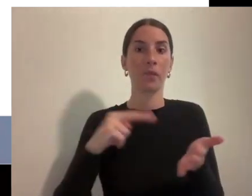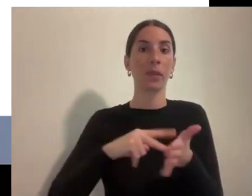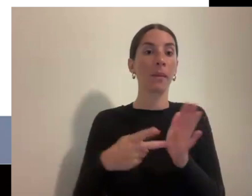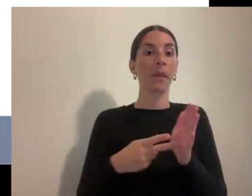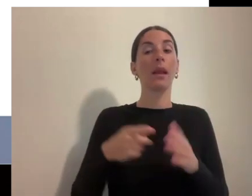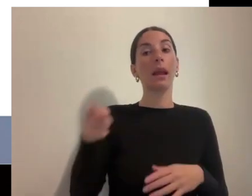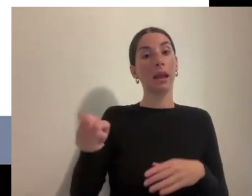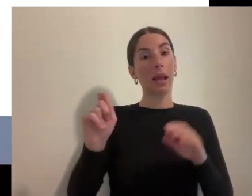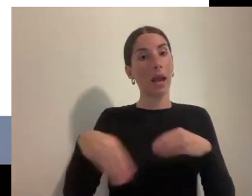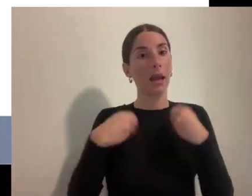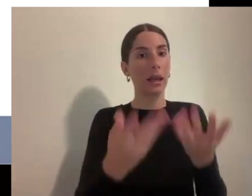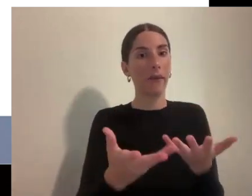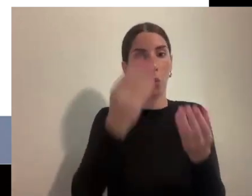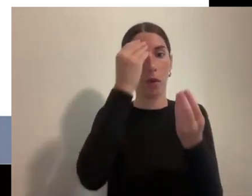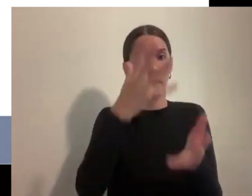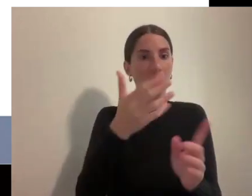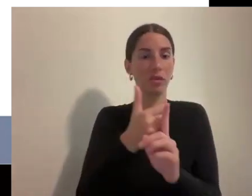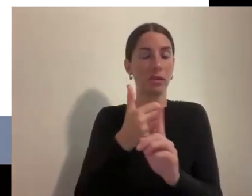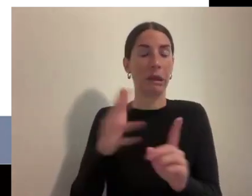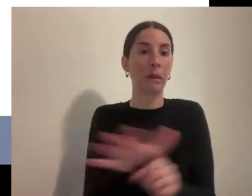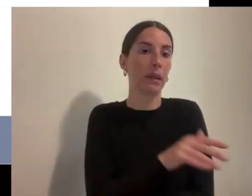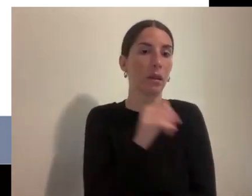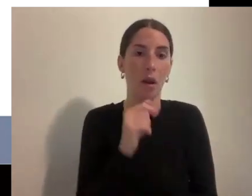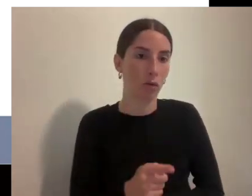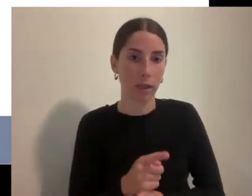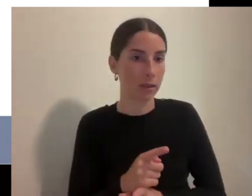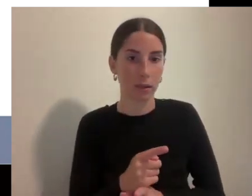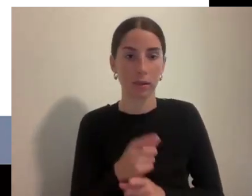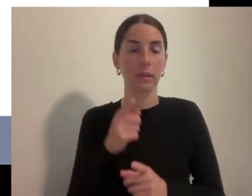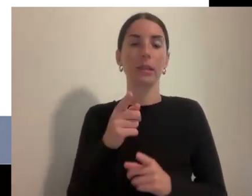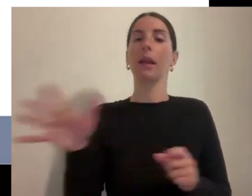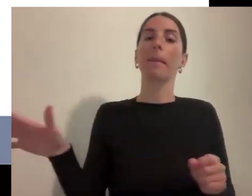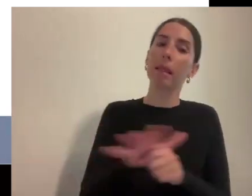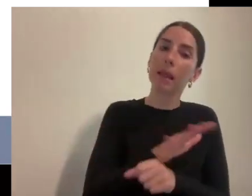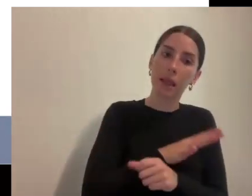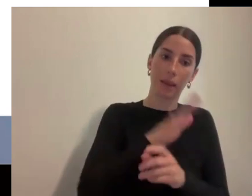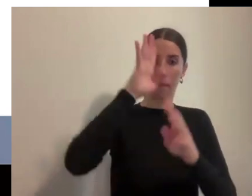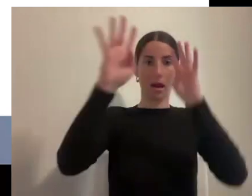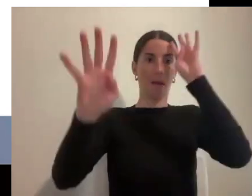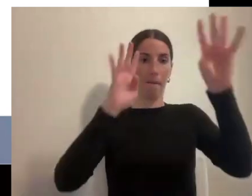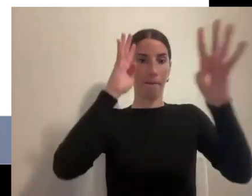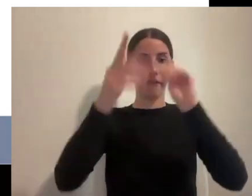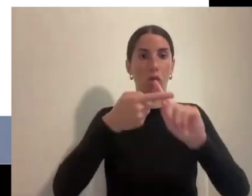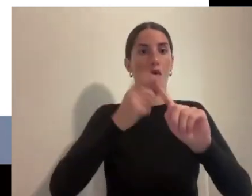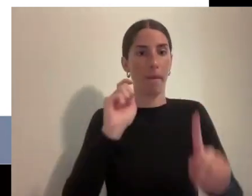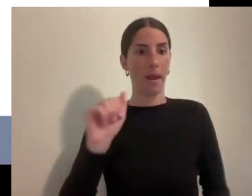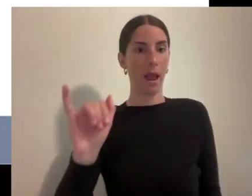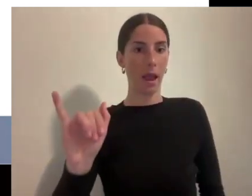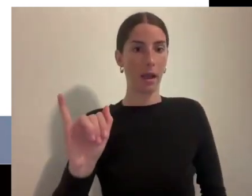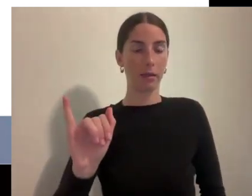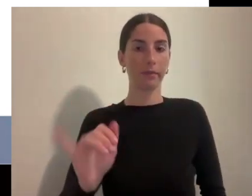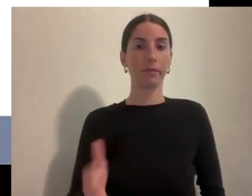you information that is completely incorrect, that is completely made up by the tool. Has anybody